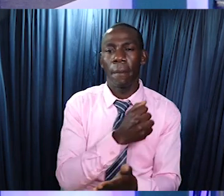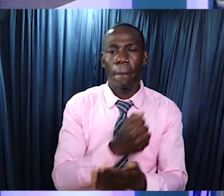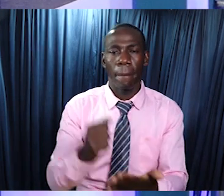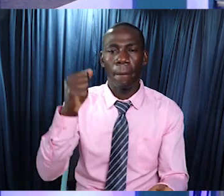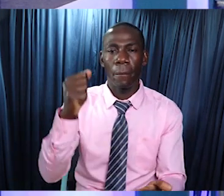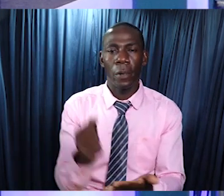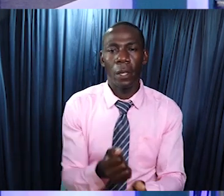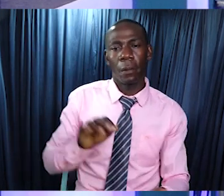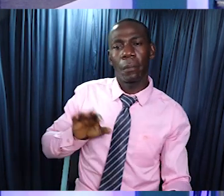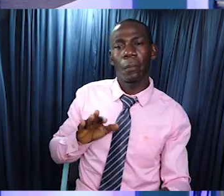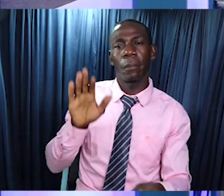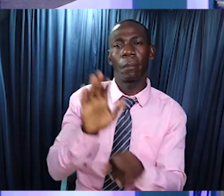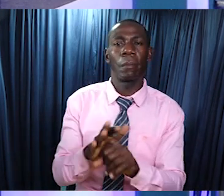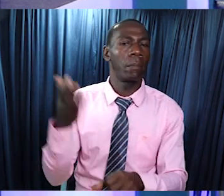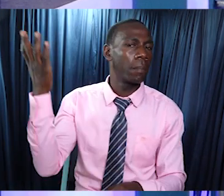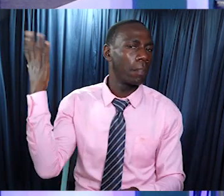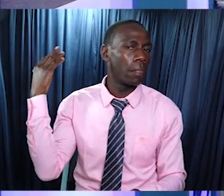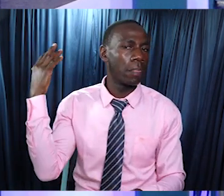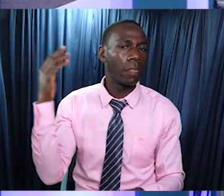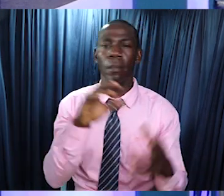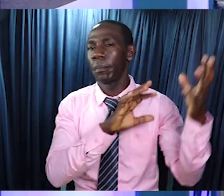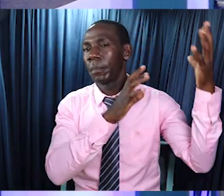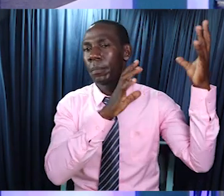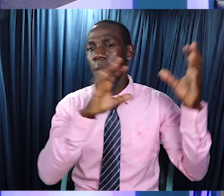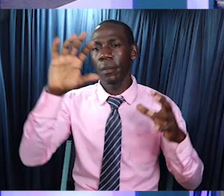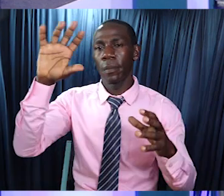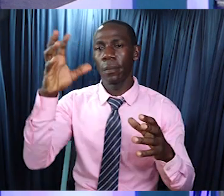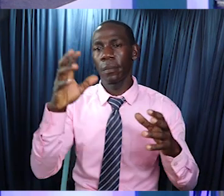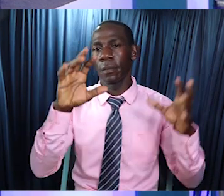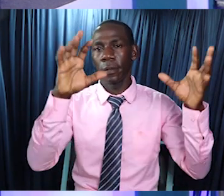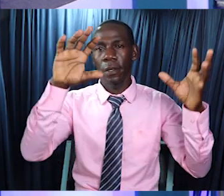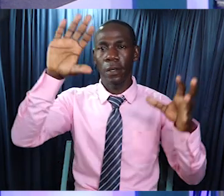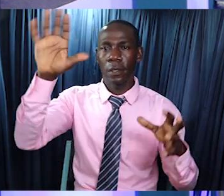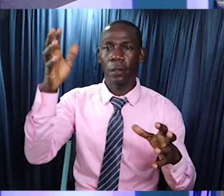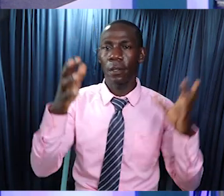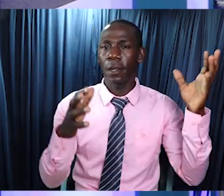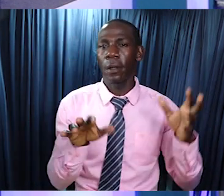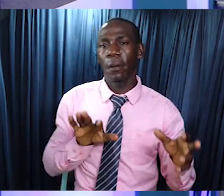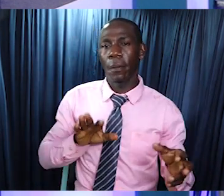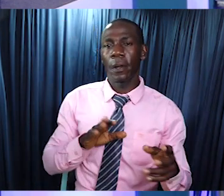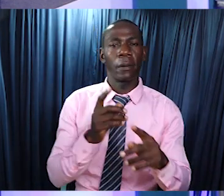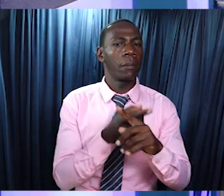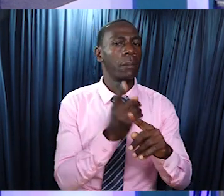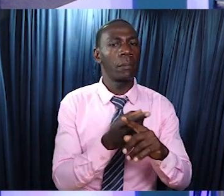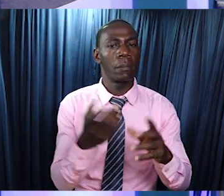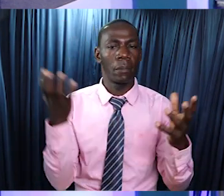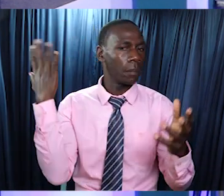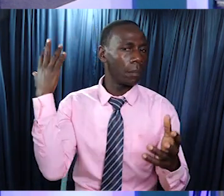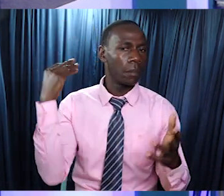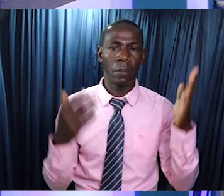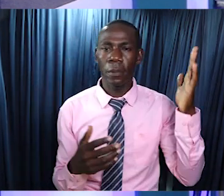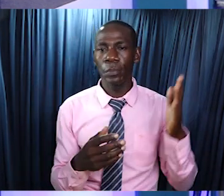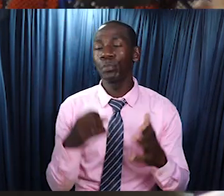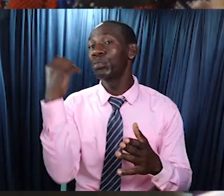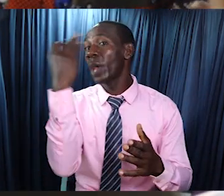wengi. Wonderfully, so many women were employed in that factory. Kilifi mji wa Kilifi ule. Kilifi town. Ulijaa wa mama wa kila aina. It was full of women, all